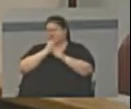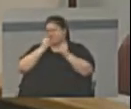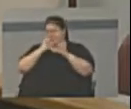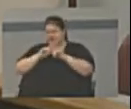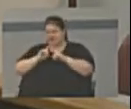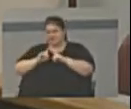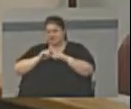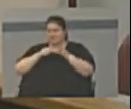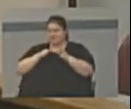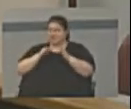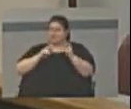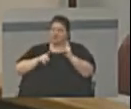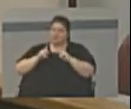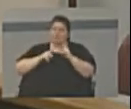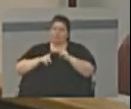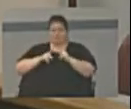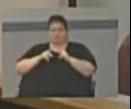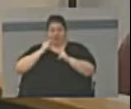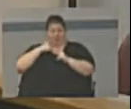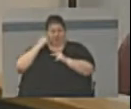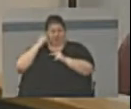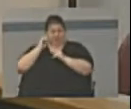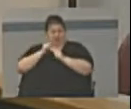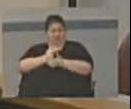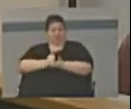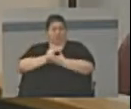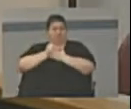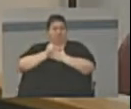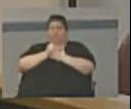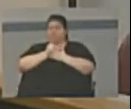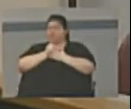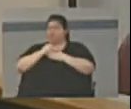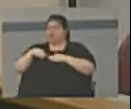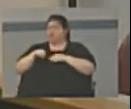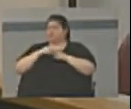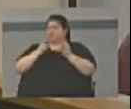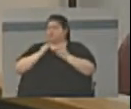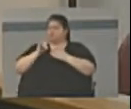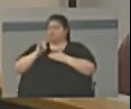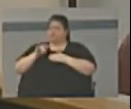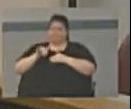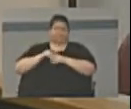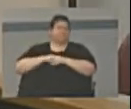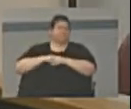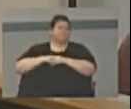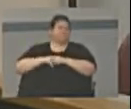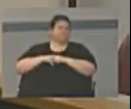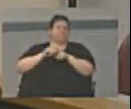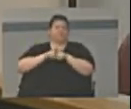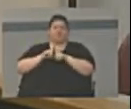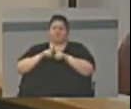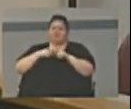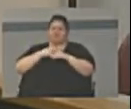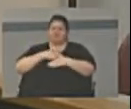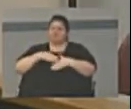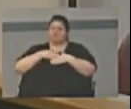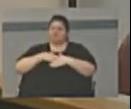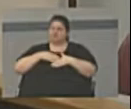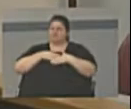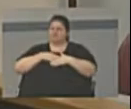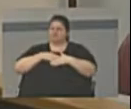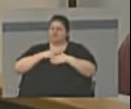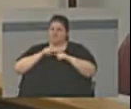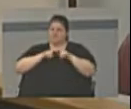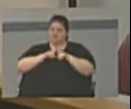can help the city and different things that we have coming up. I also had the pleasure of, as a representative from the